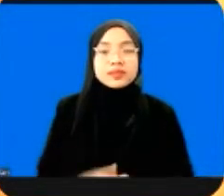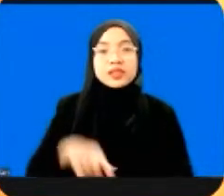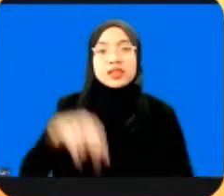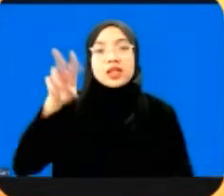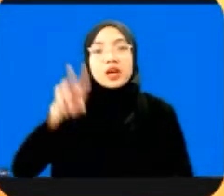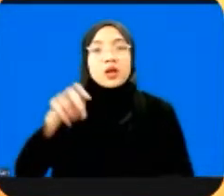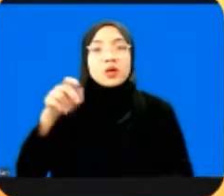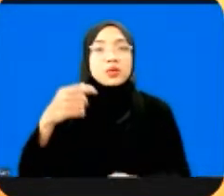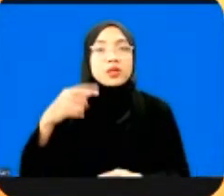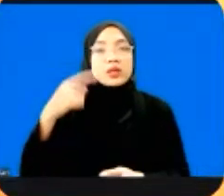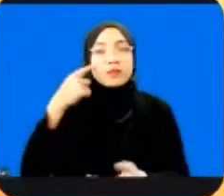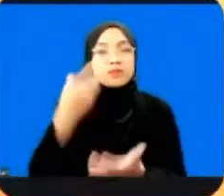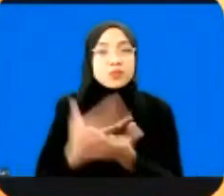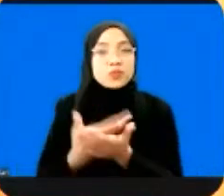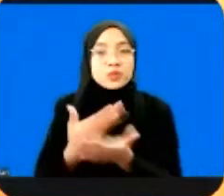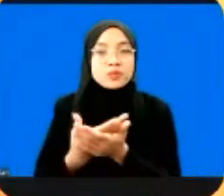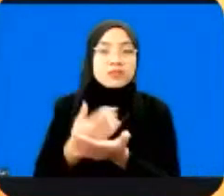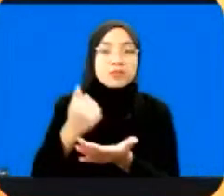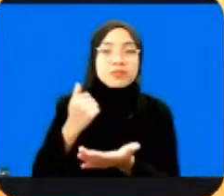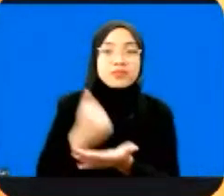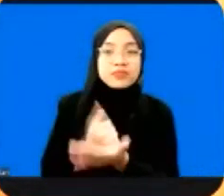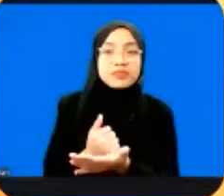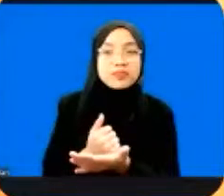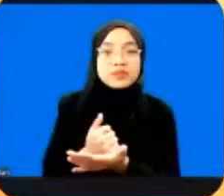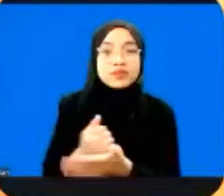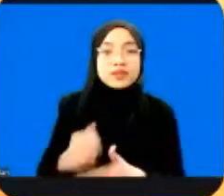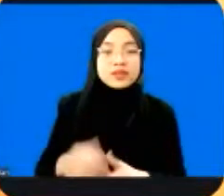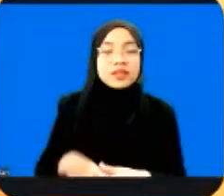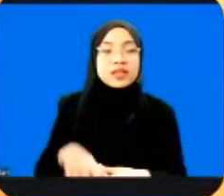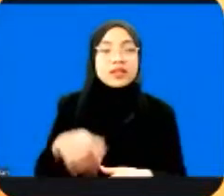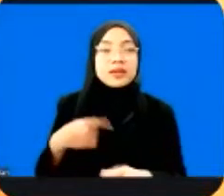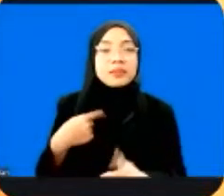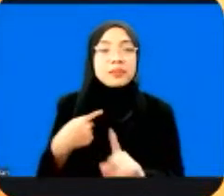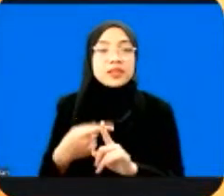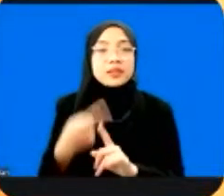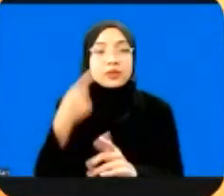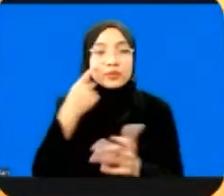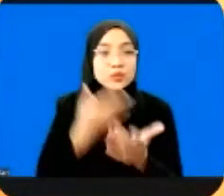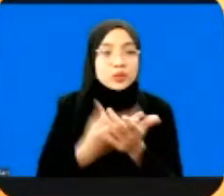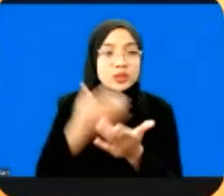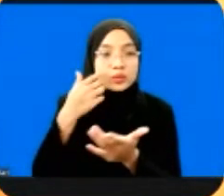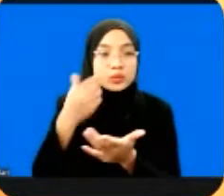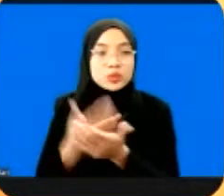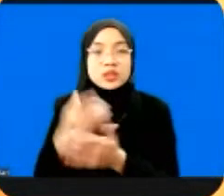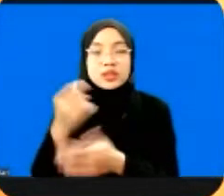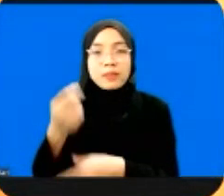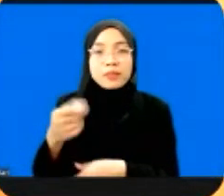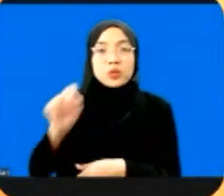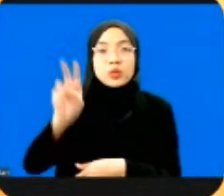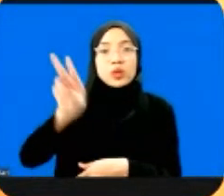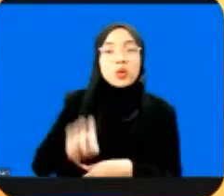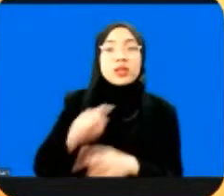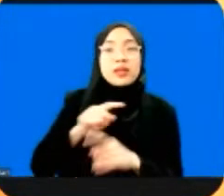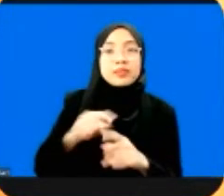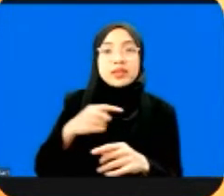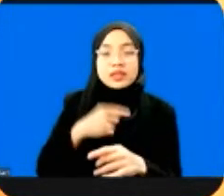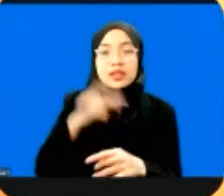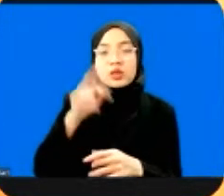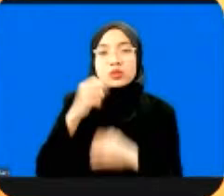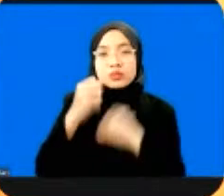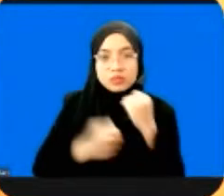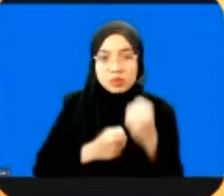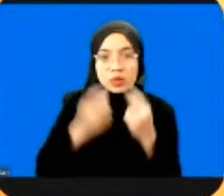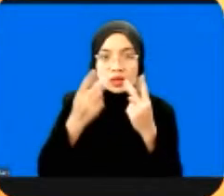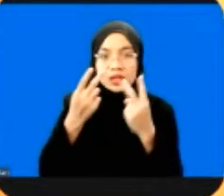unstable evidence. But that's how the discussion begins. That's how the crowdsourcing